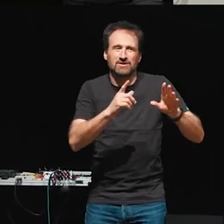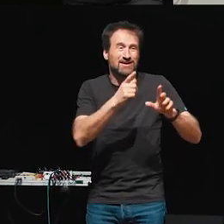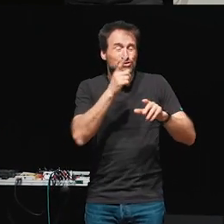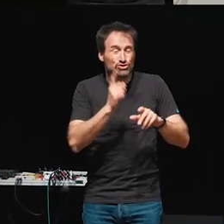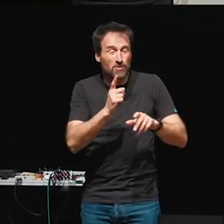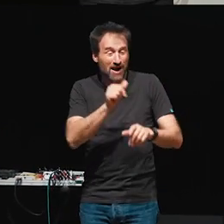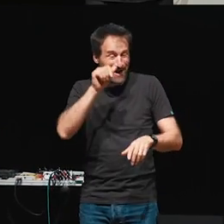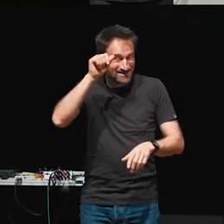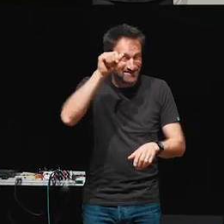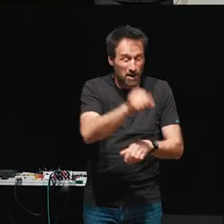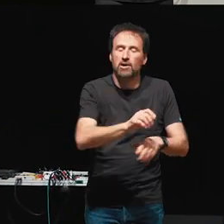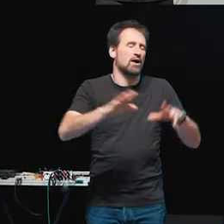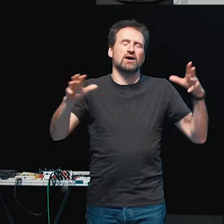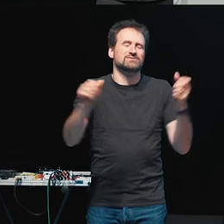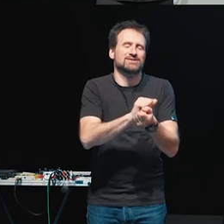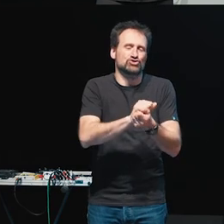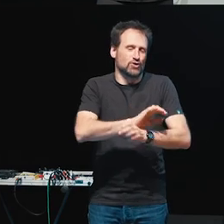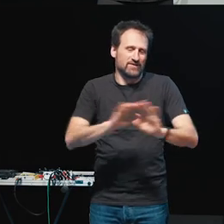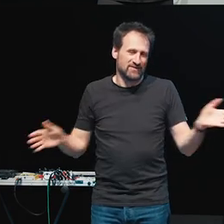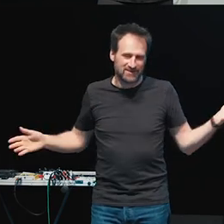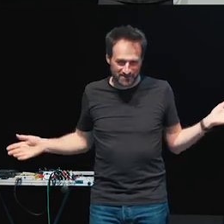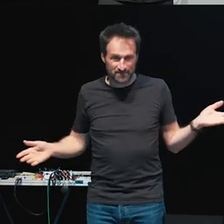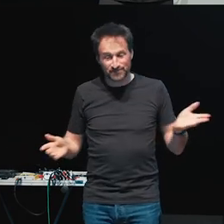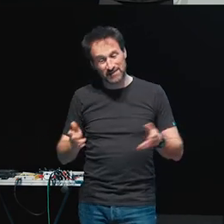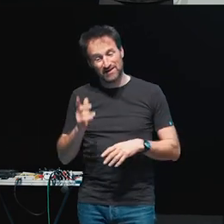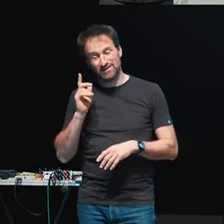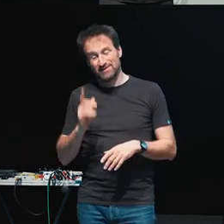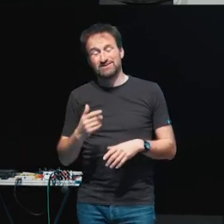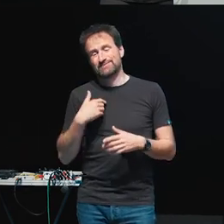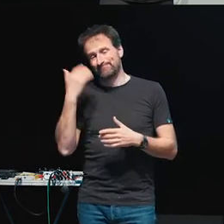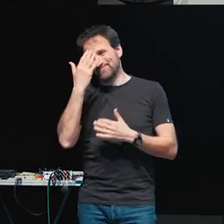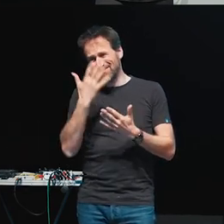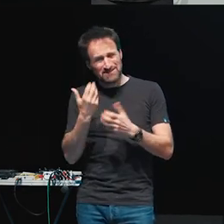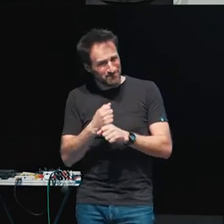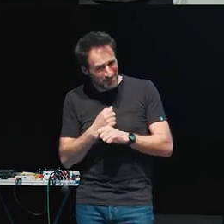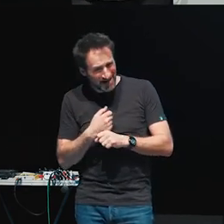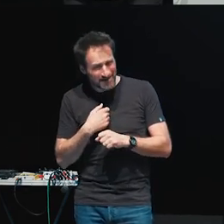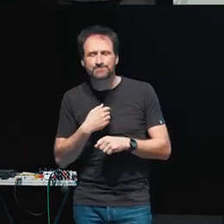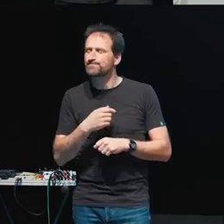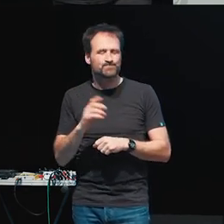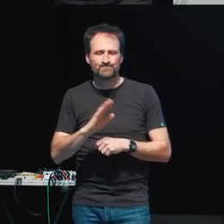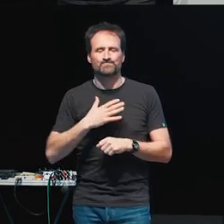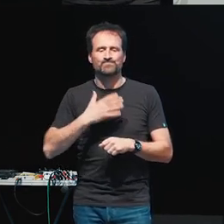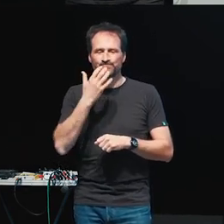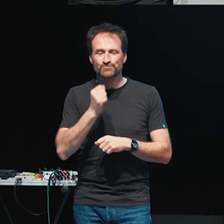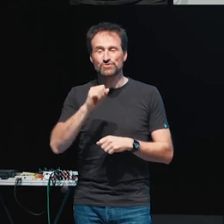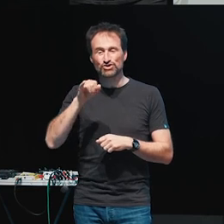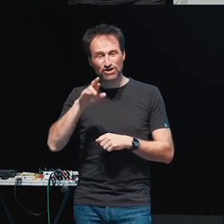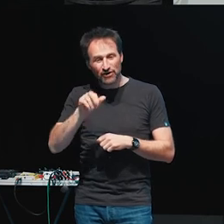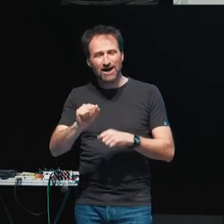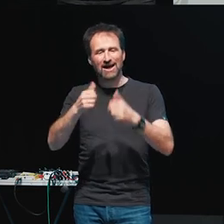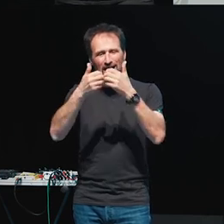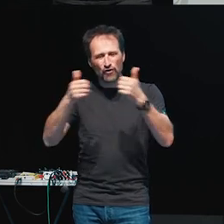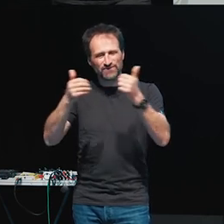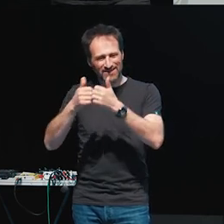path. So what we can do instead, and what we're actually doing in Jira, is we are separating those pages